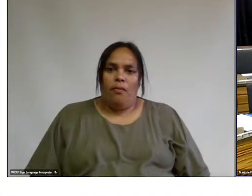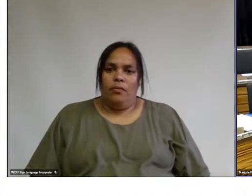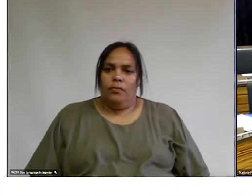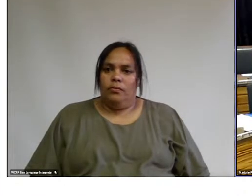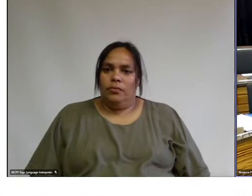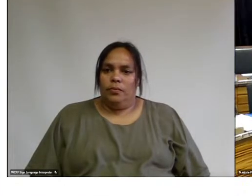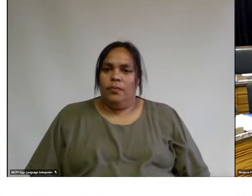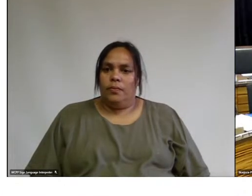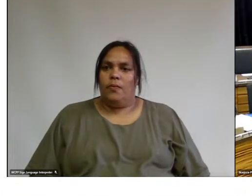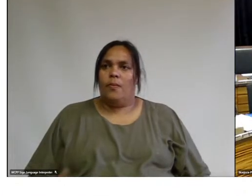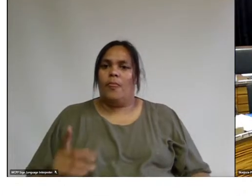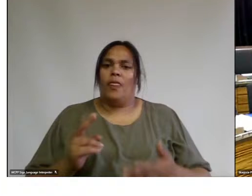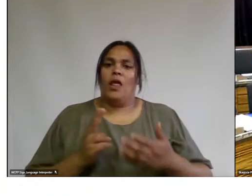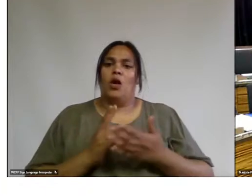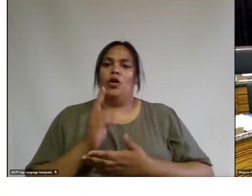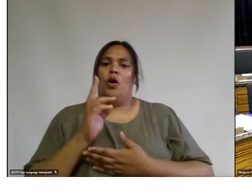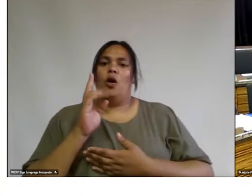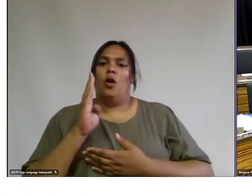Honorable Porter.